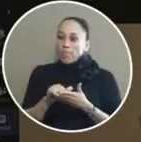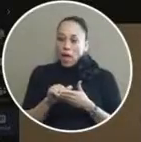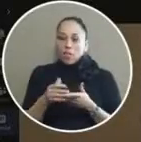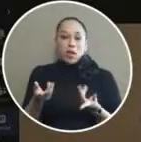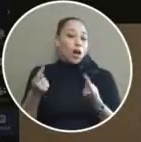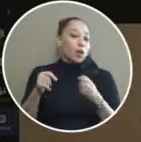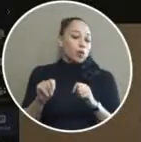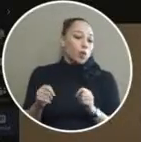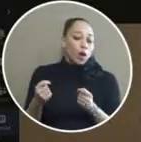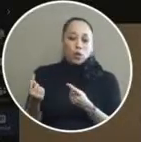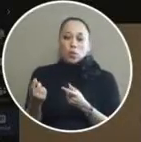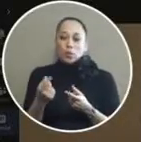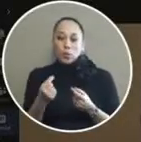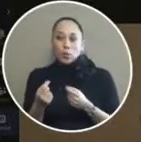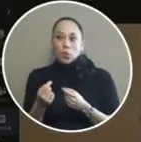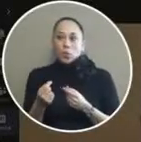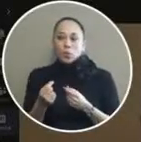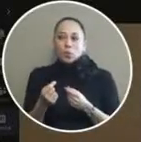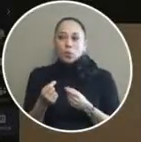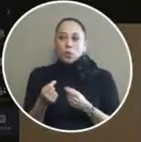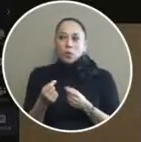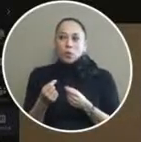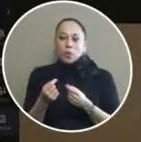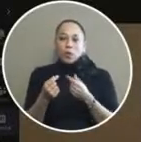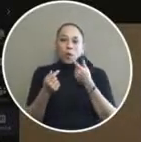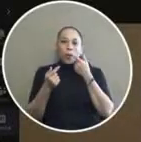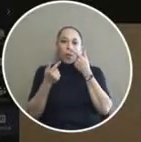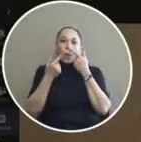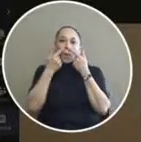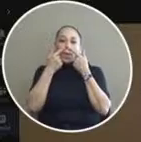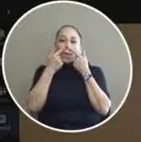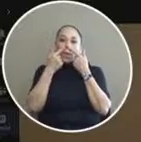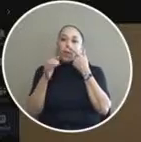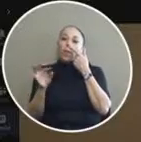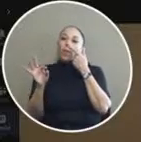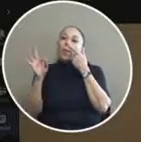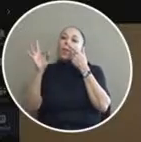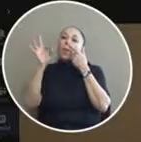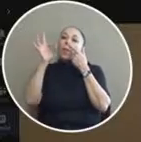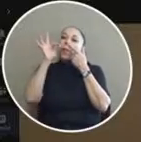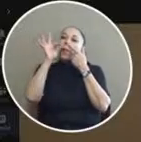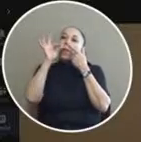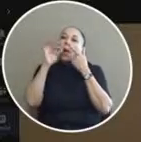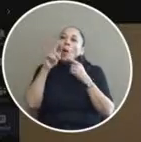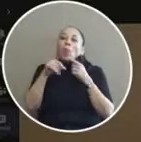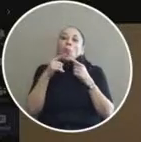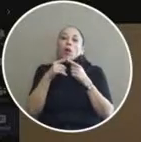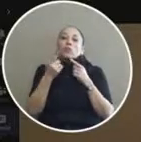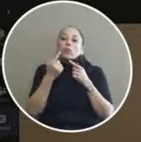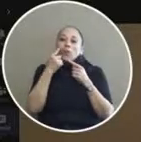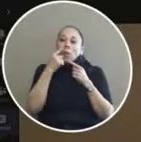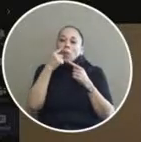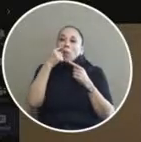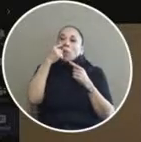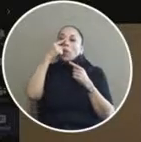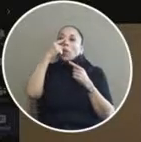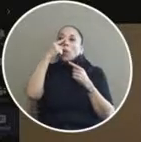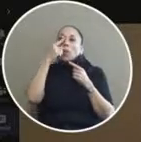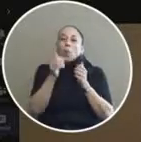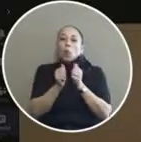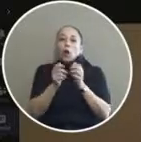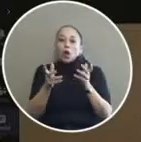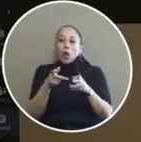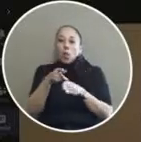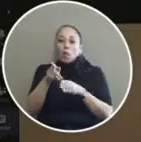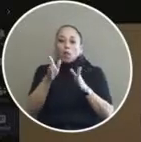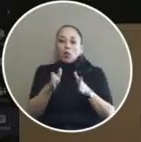try to do on the anterior part of the nasal cavity, because when you go too deep without having a professional